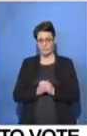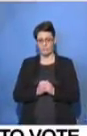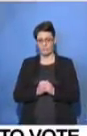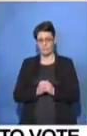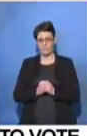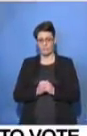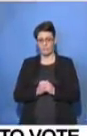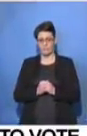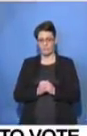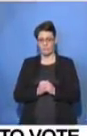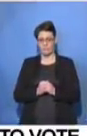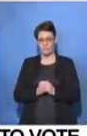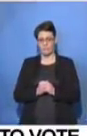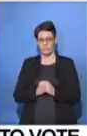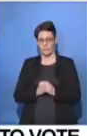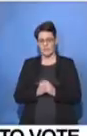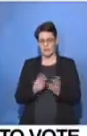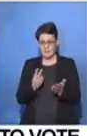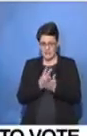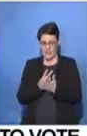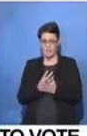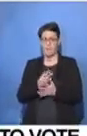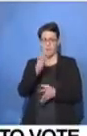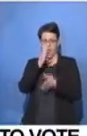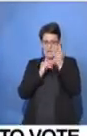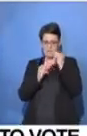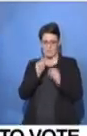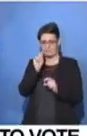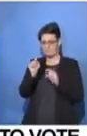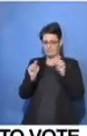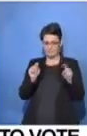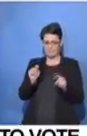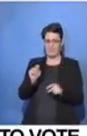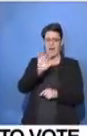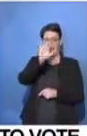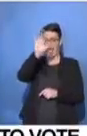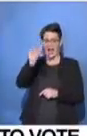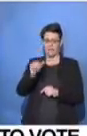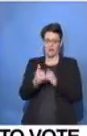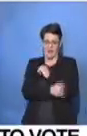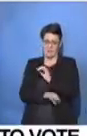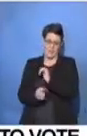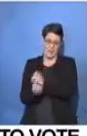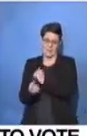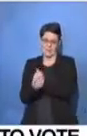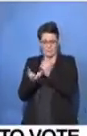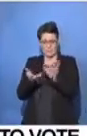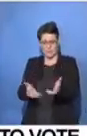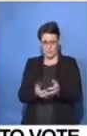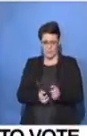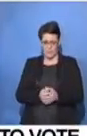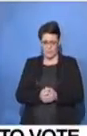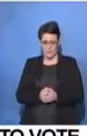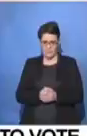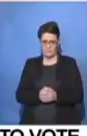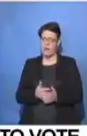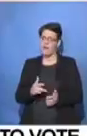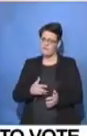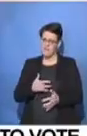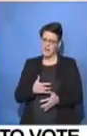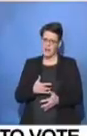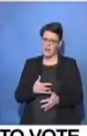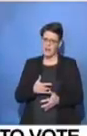as it has been the experience in a number of African countries. In the event of feeling